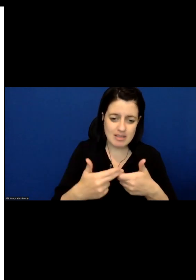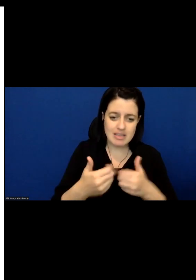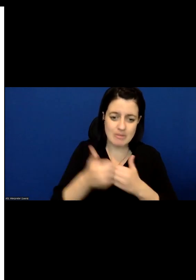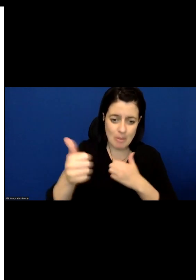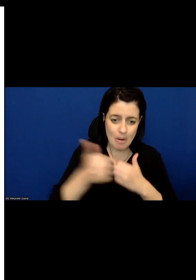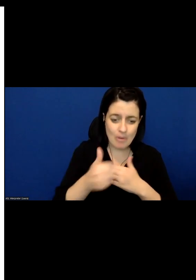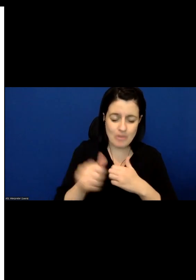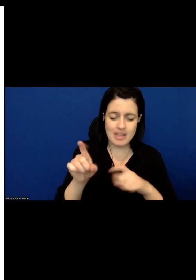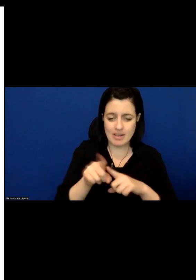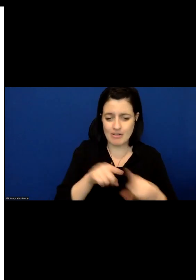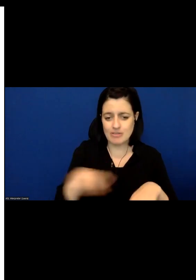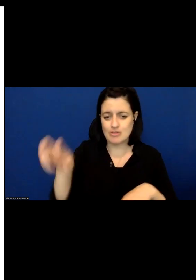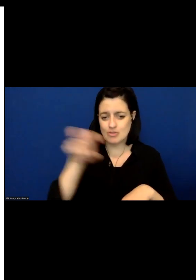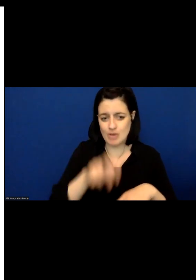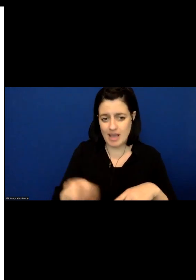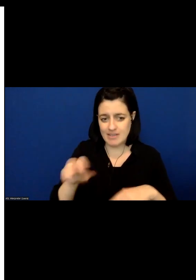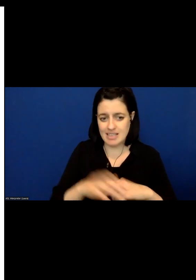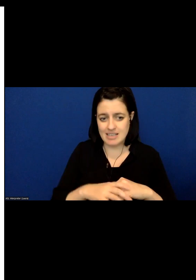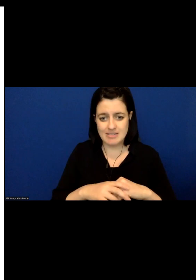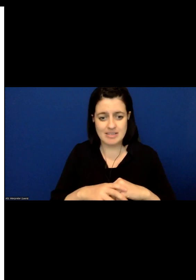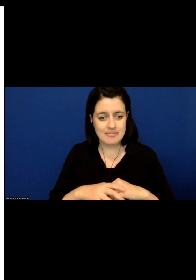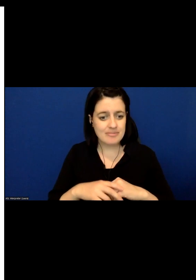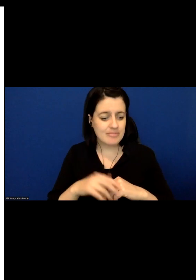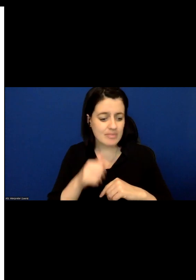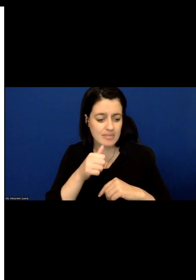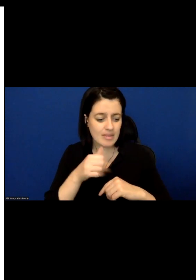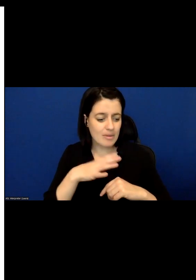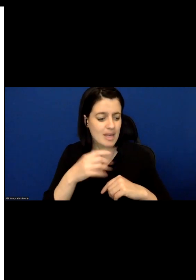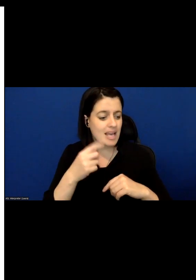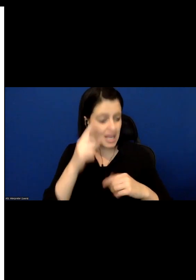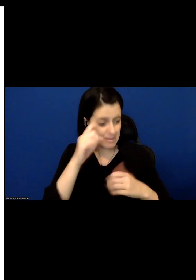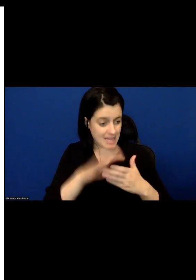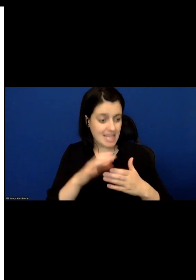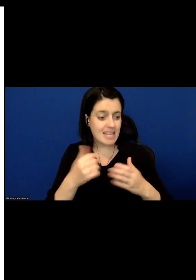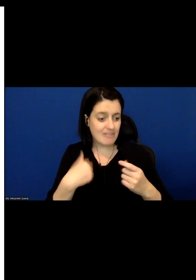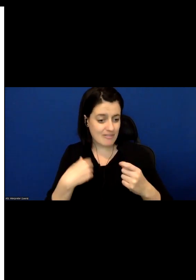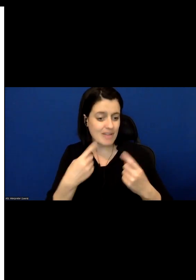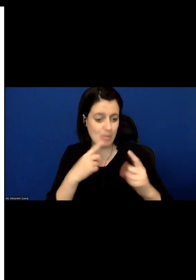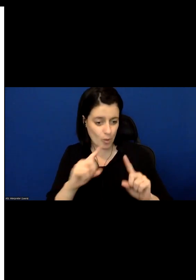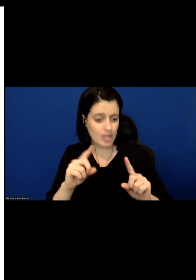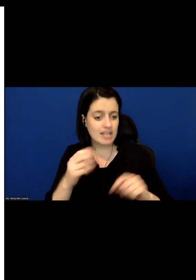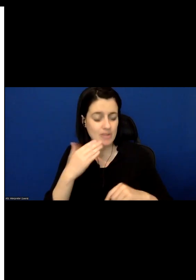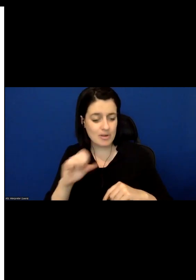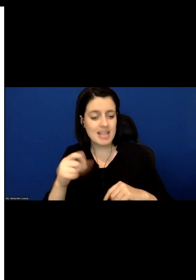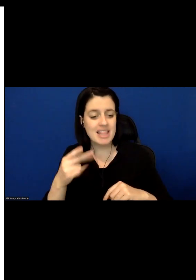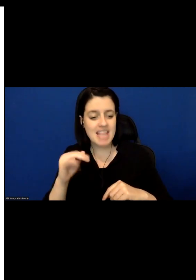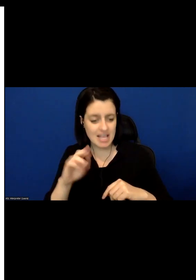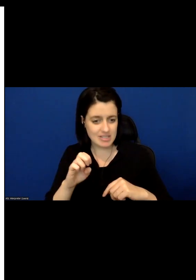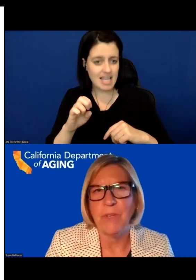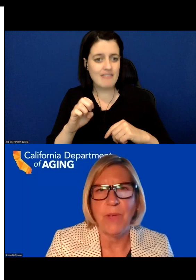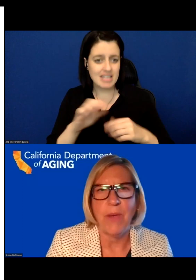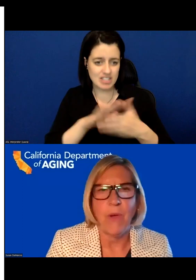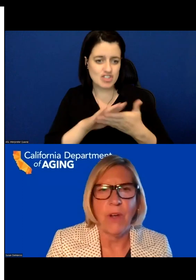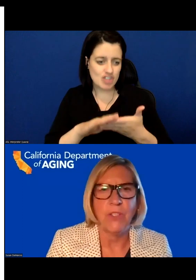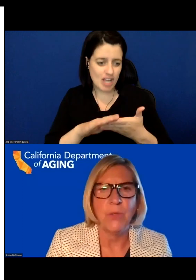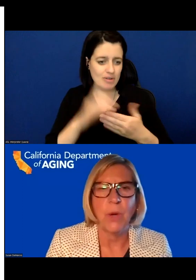traveling today. I believe I'm working right now. So thank you again, Stephanie. Thank you for being so generous with your time. We